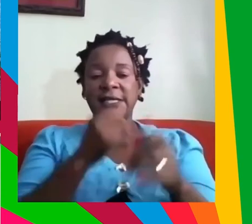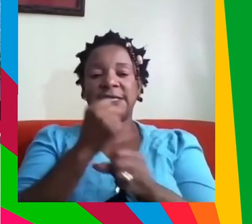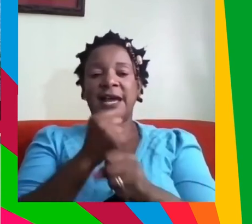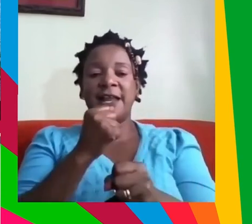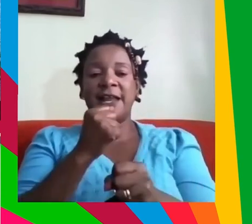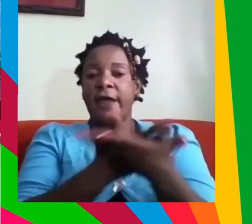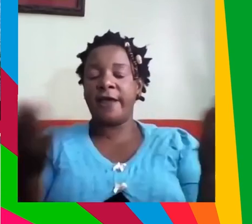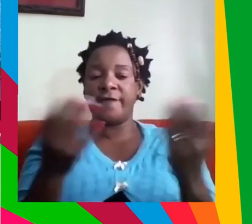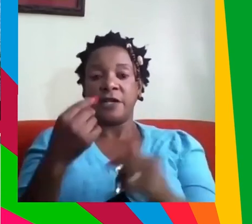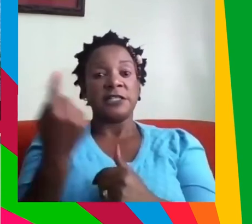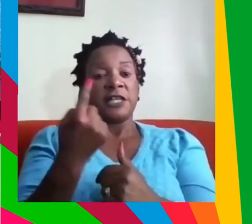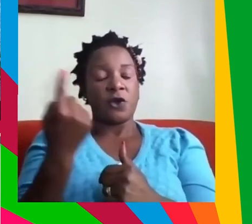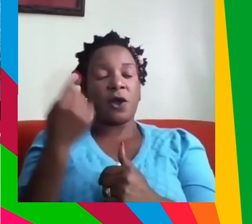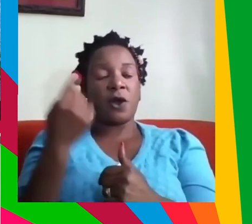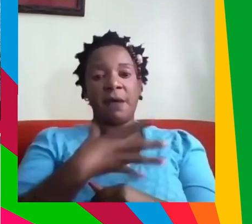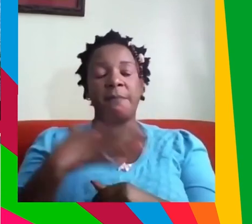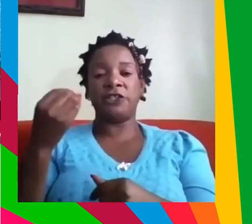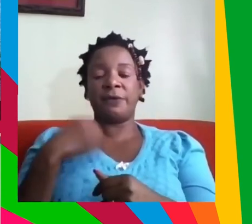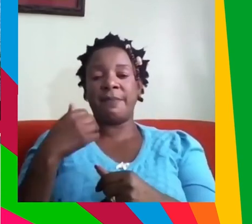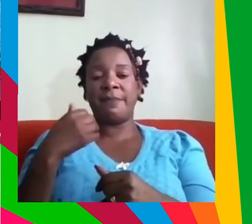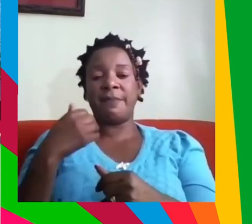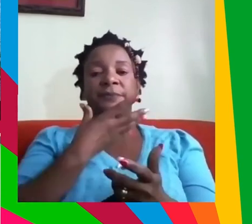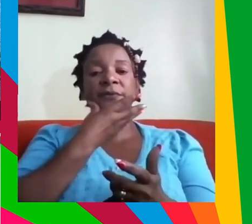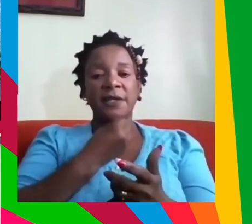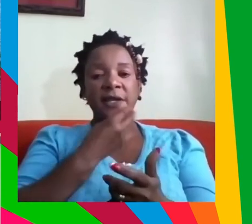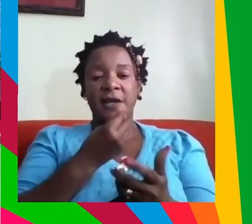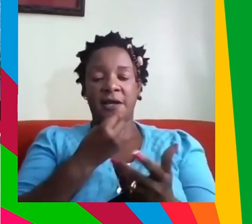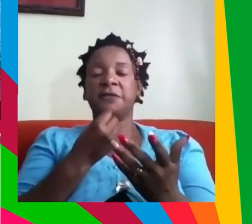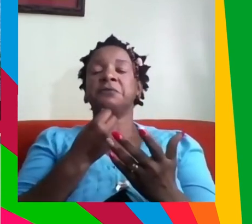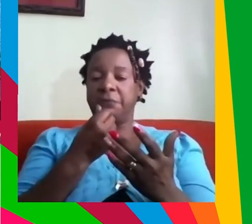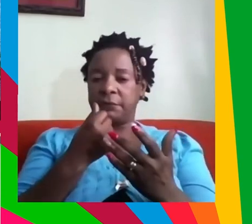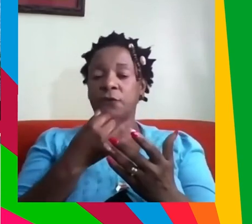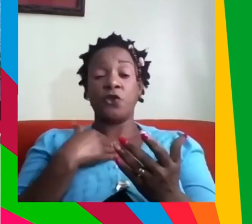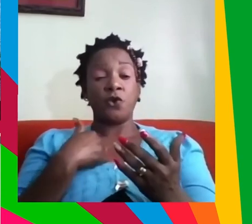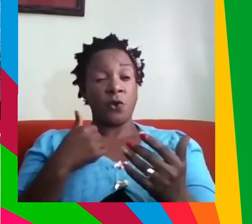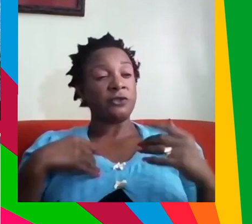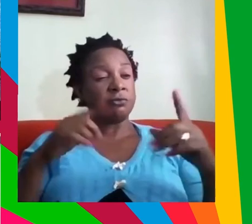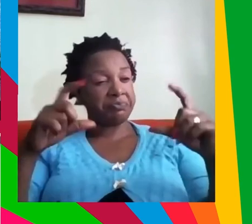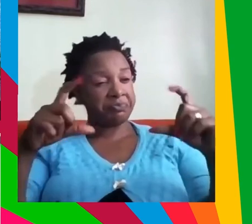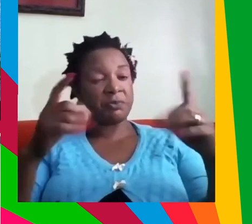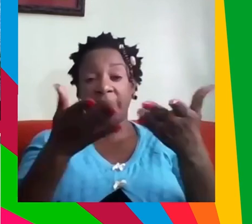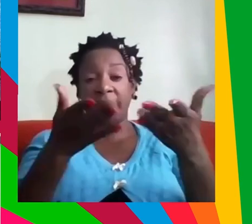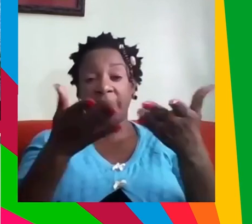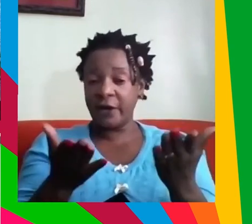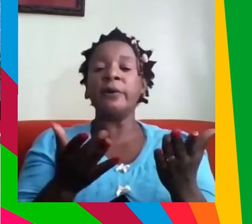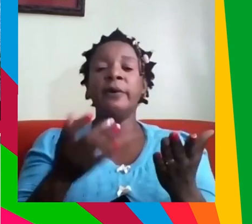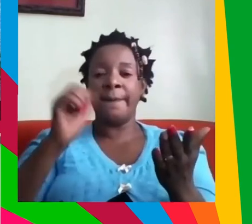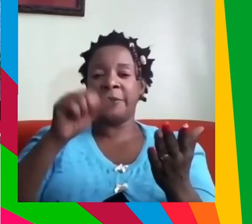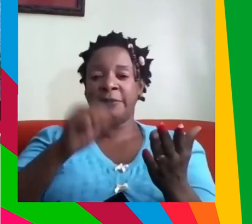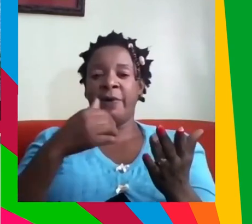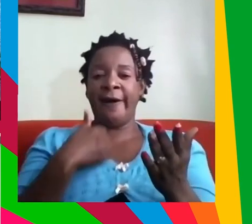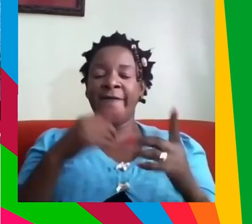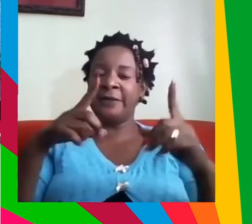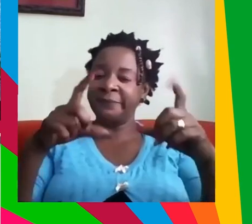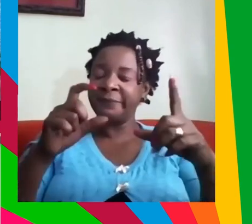image that you create. My dad was really perplexed by this concept. He was like, do you mean if I take a picture of this plate right now, it's going to look different than if you take it, than if